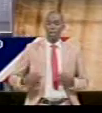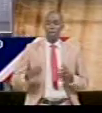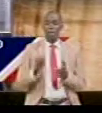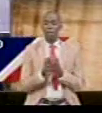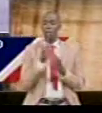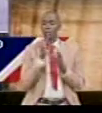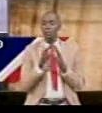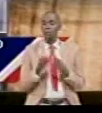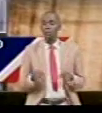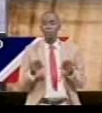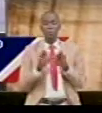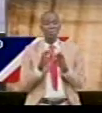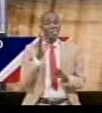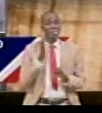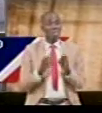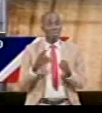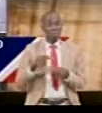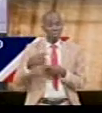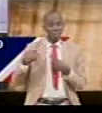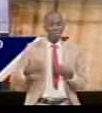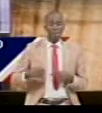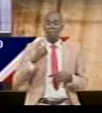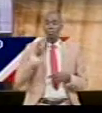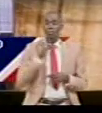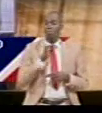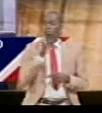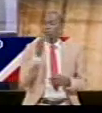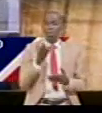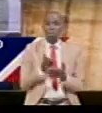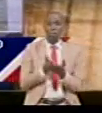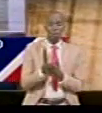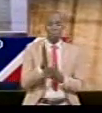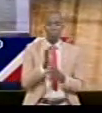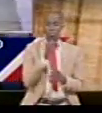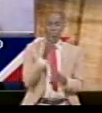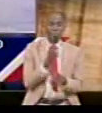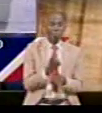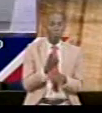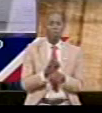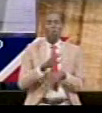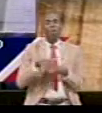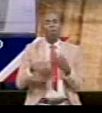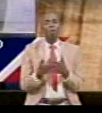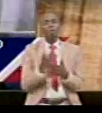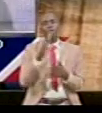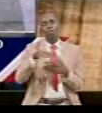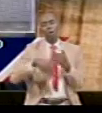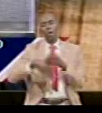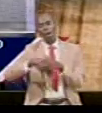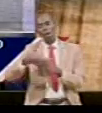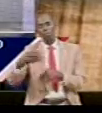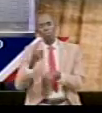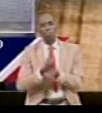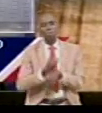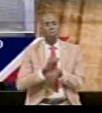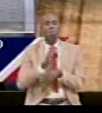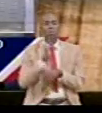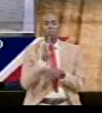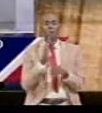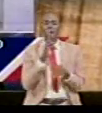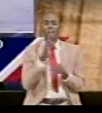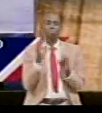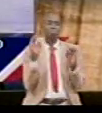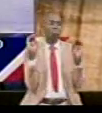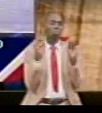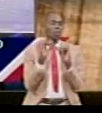heart is not right, all the good works externally, outwardly, they are nothing in the sight of the Lord.